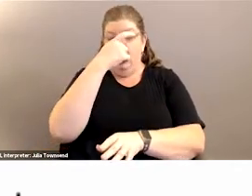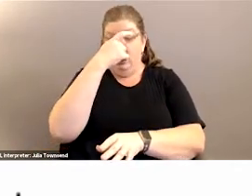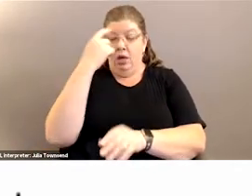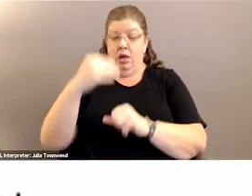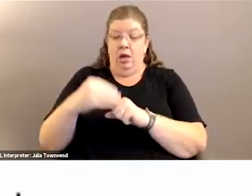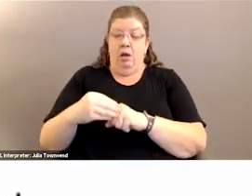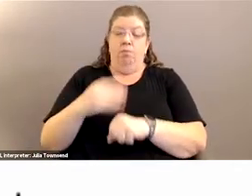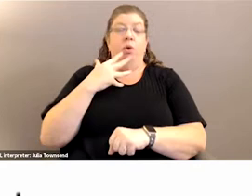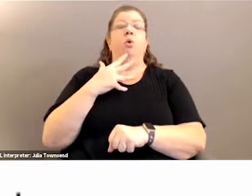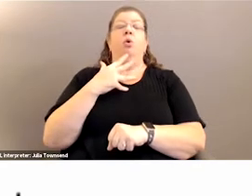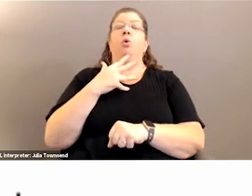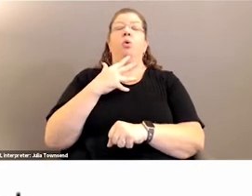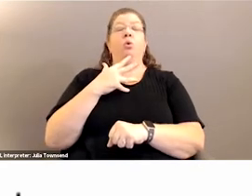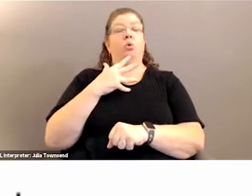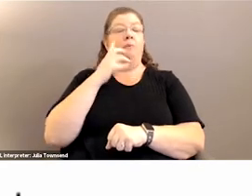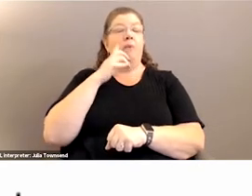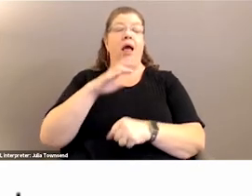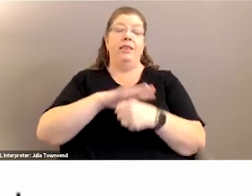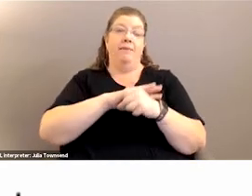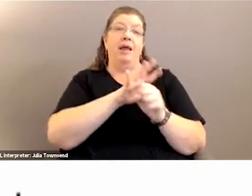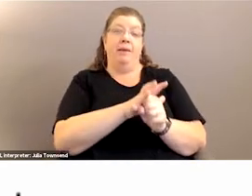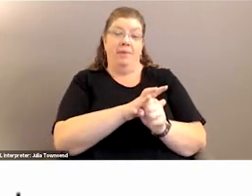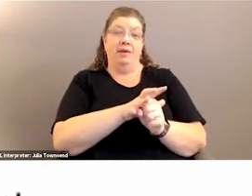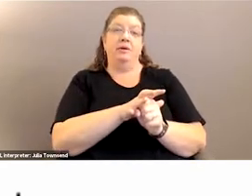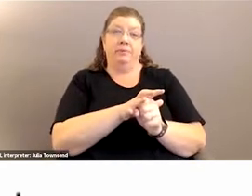impacted by the pandemic